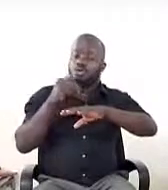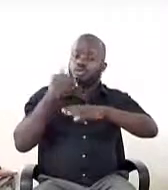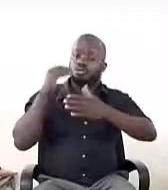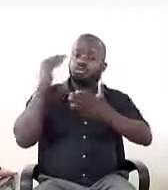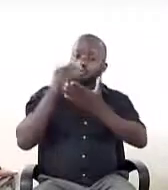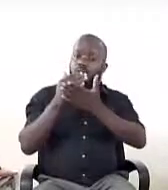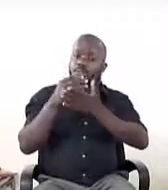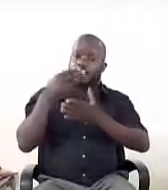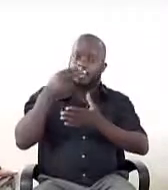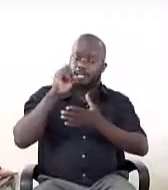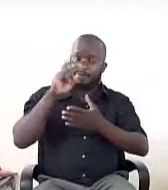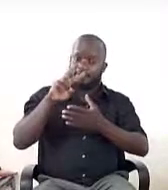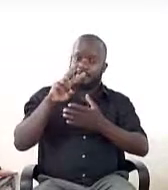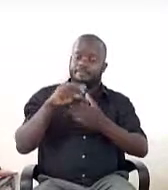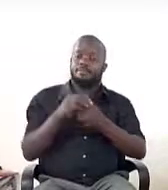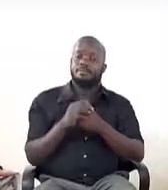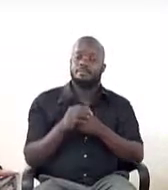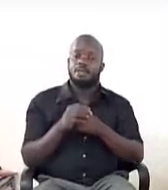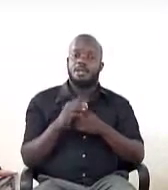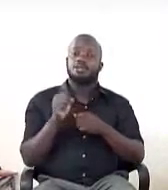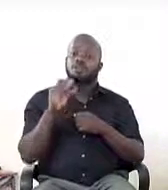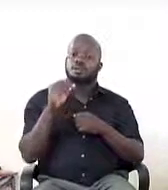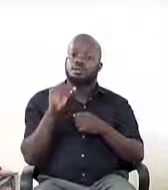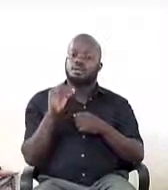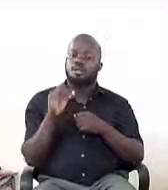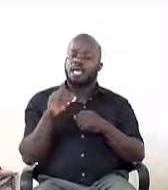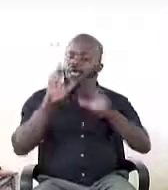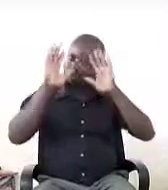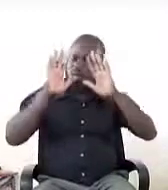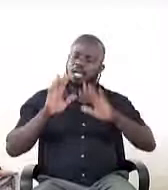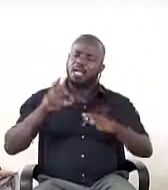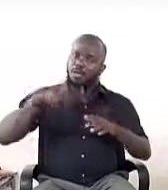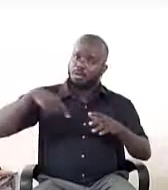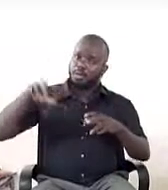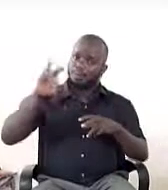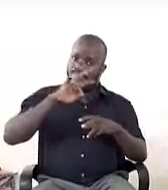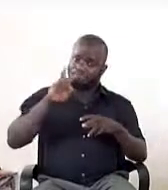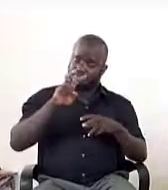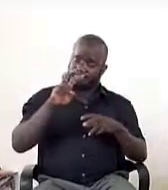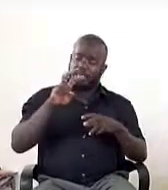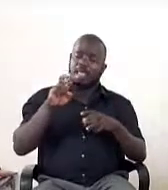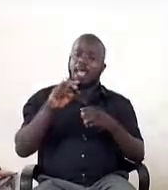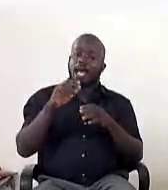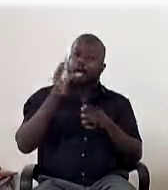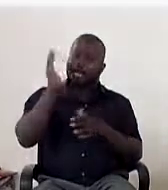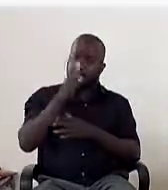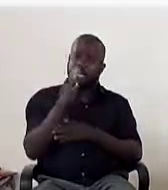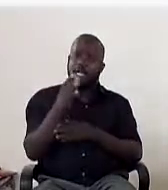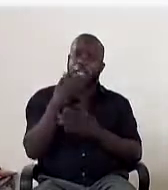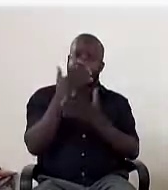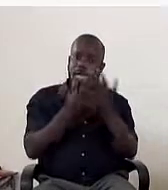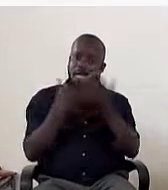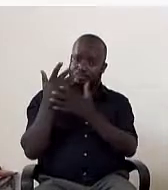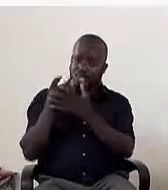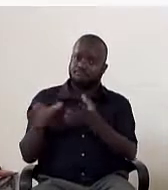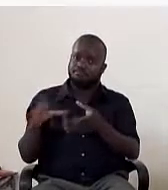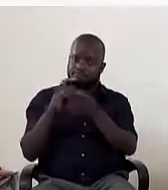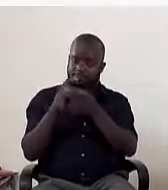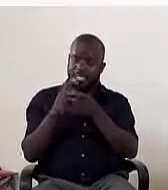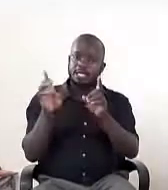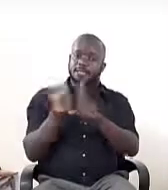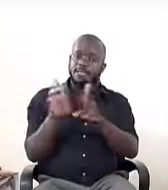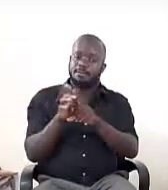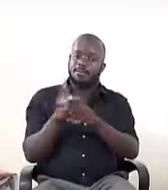doesn't stop HIV. So, primarily, we're looking at direct blood-to-blood contact, and